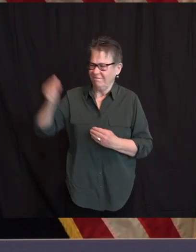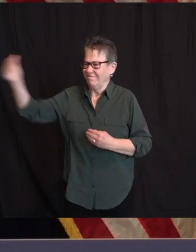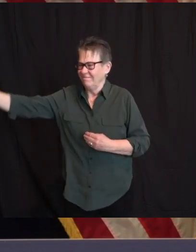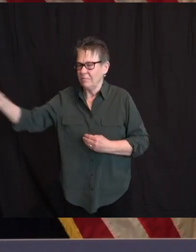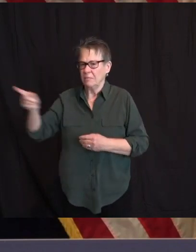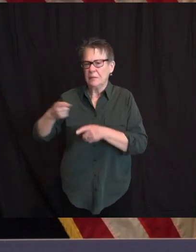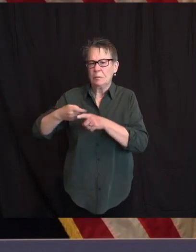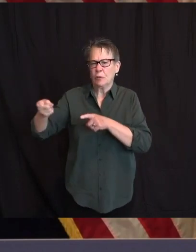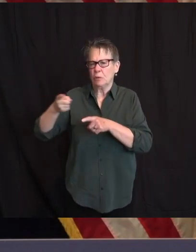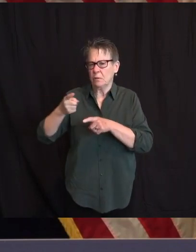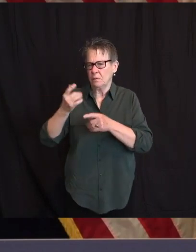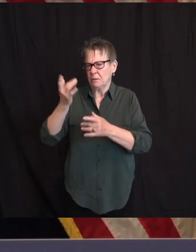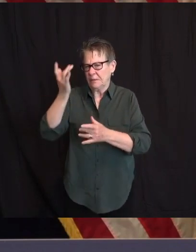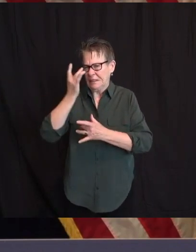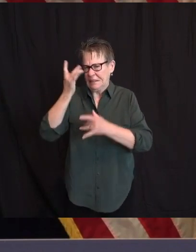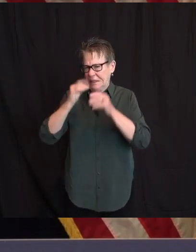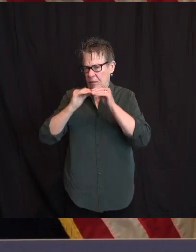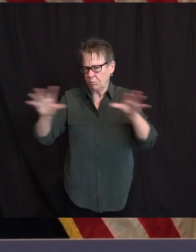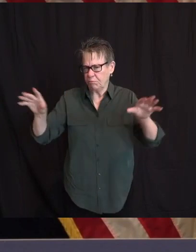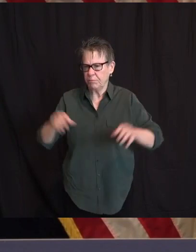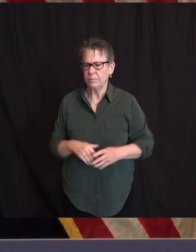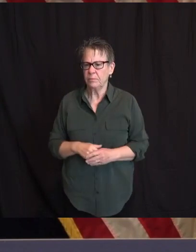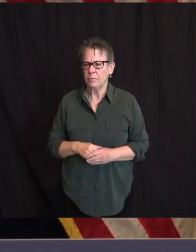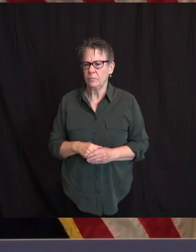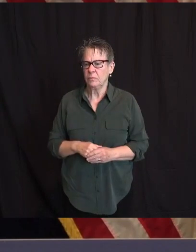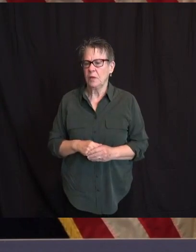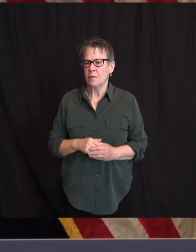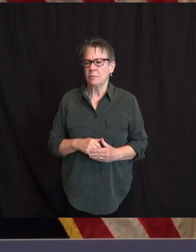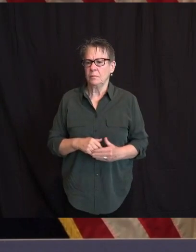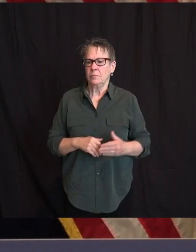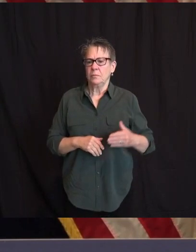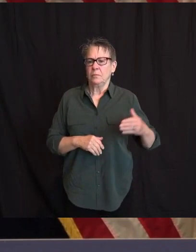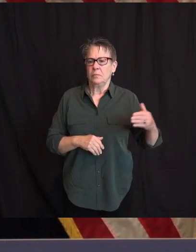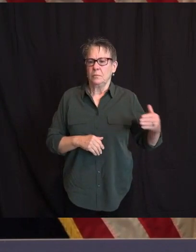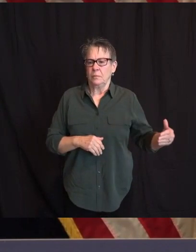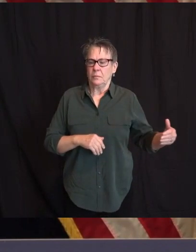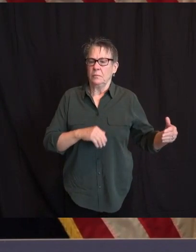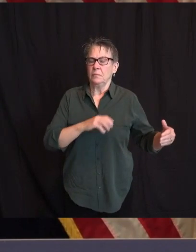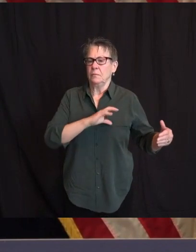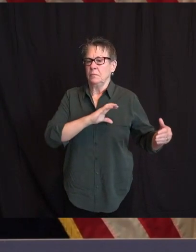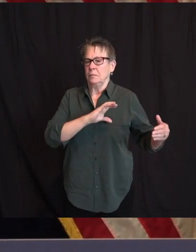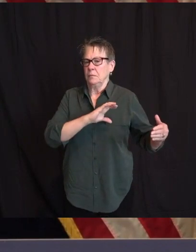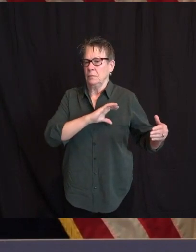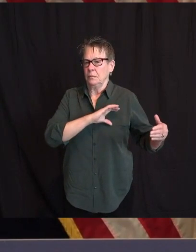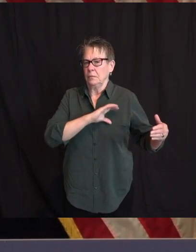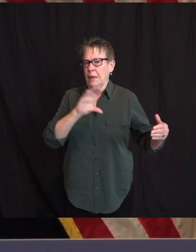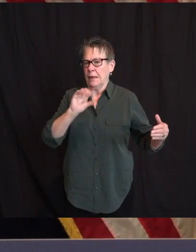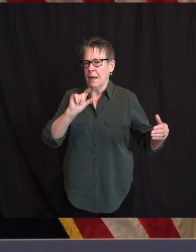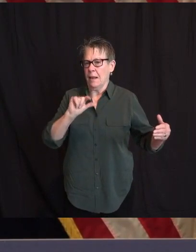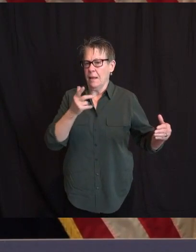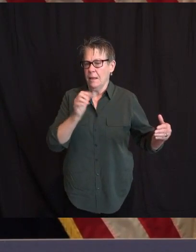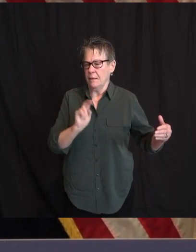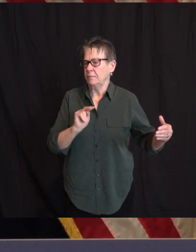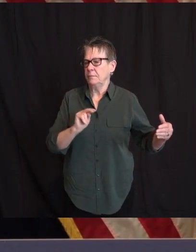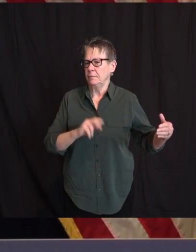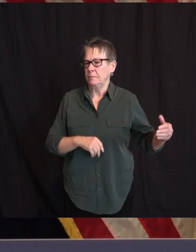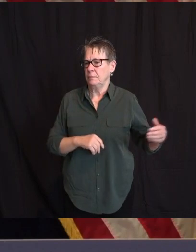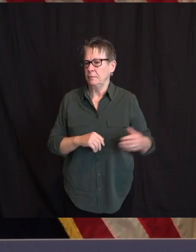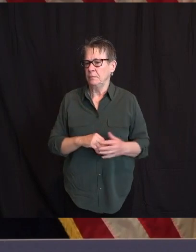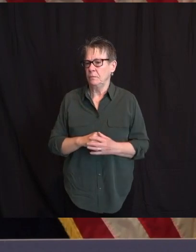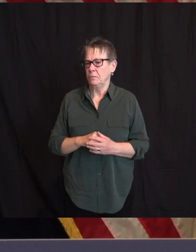Colonel Pat Callahan. We have Jared Maples with us, who is the Director of the Office of Homeland Security and Preparedness. We have Deputy Counsel